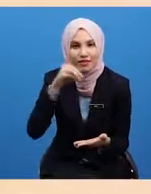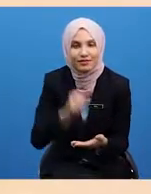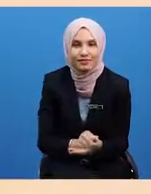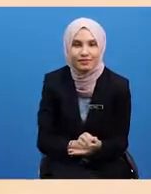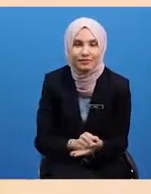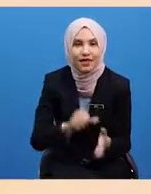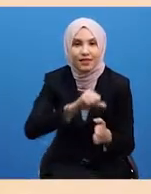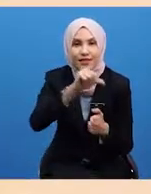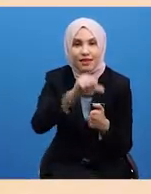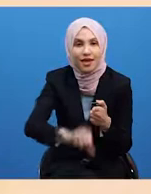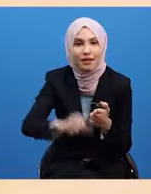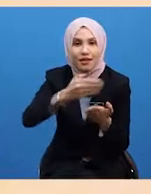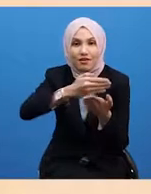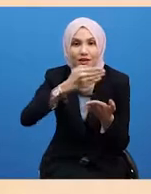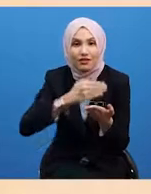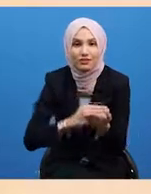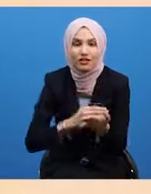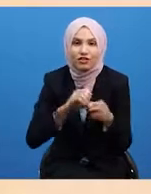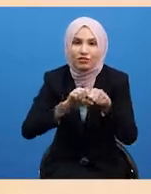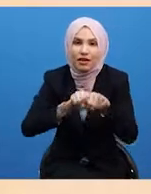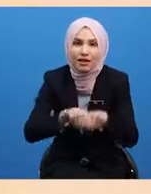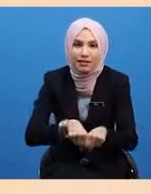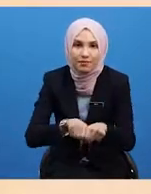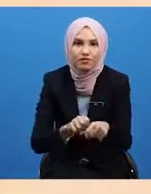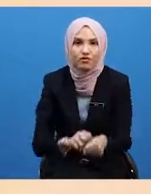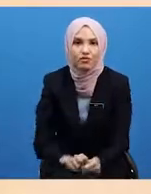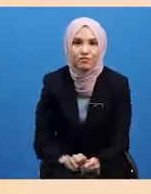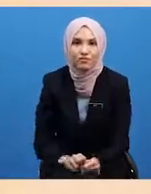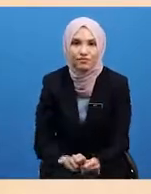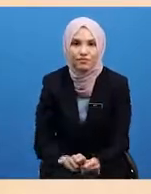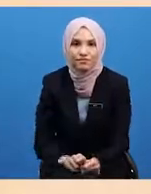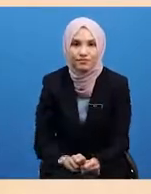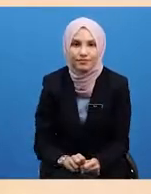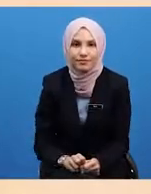At the end of this lesson, you should be able to